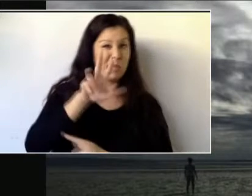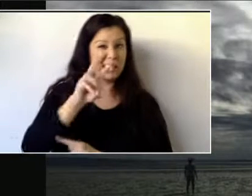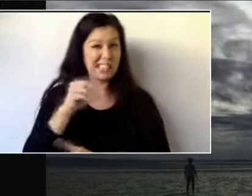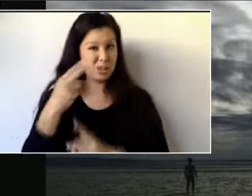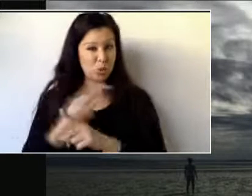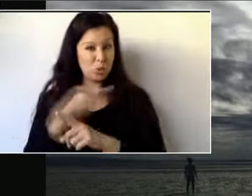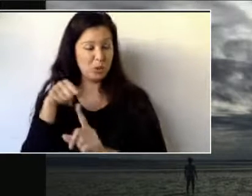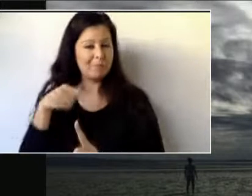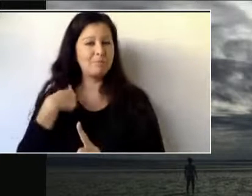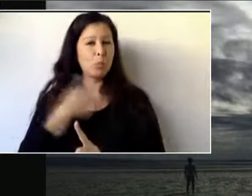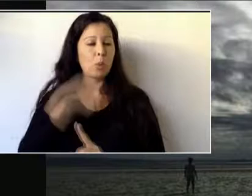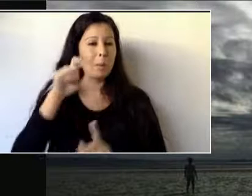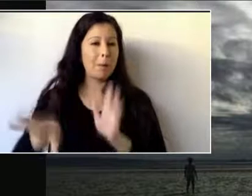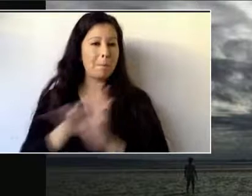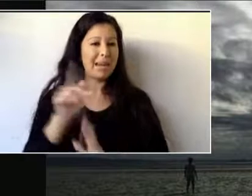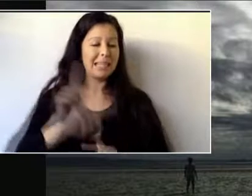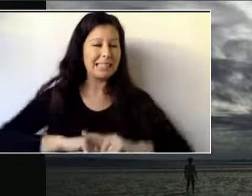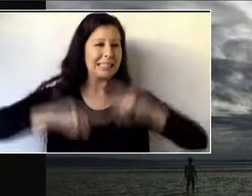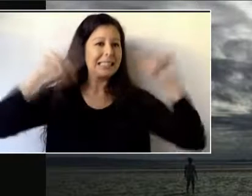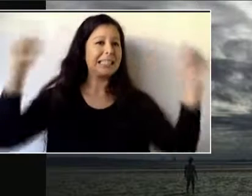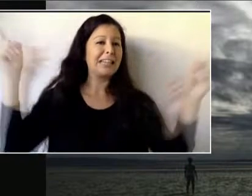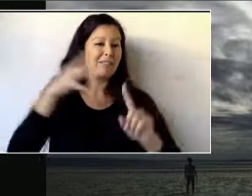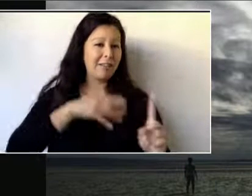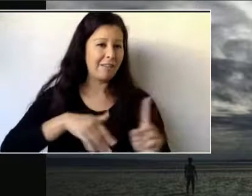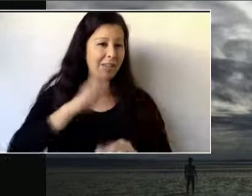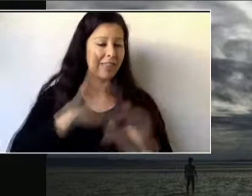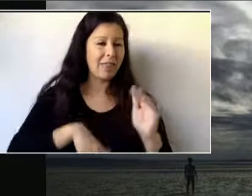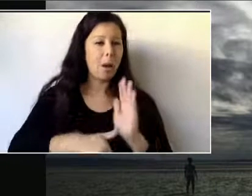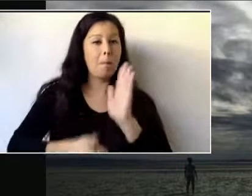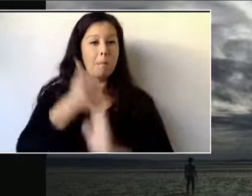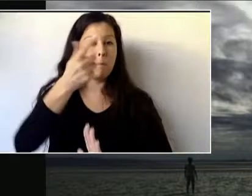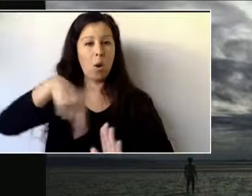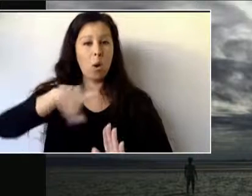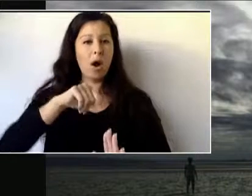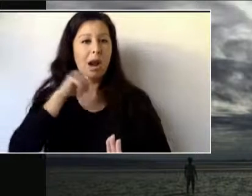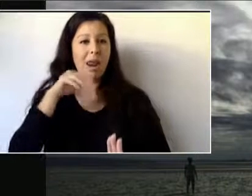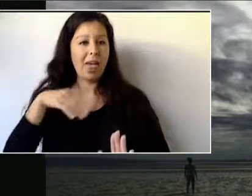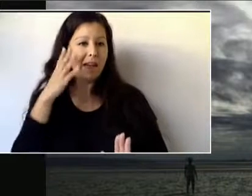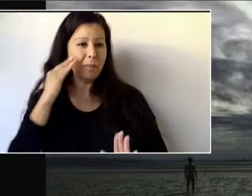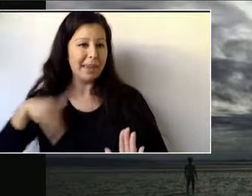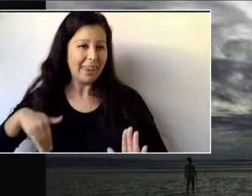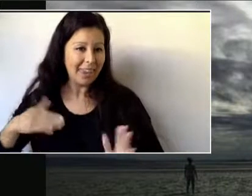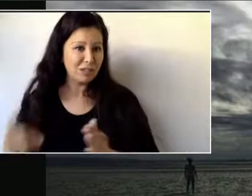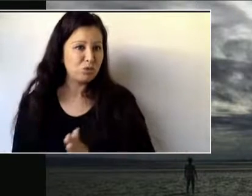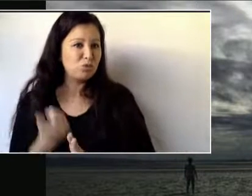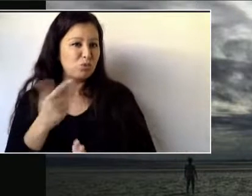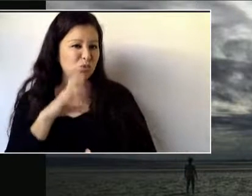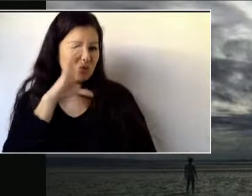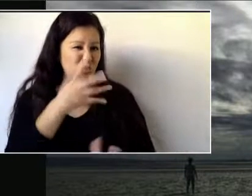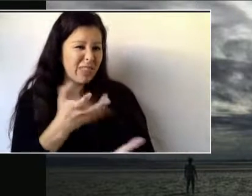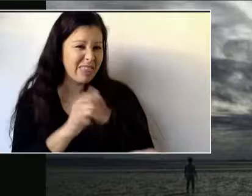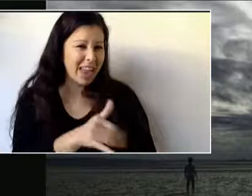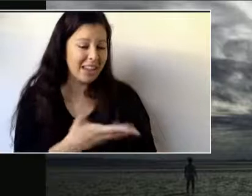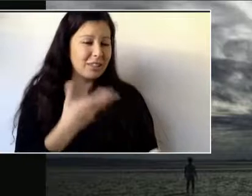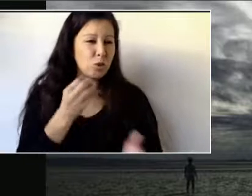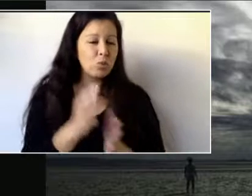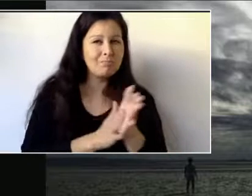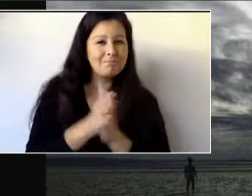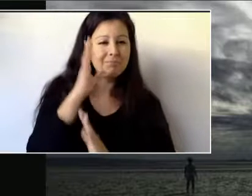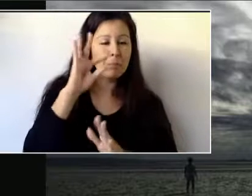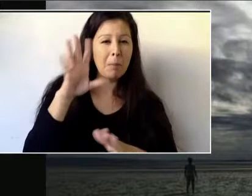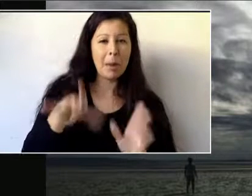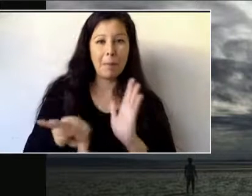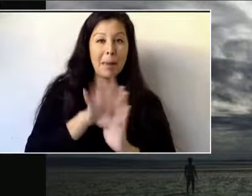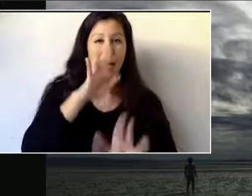like a very different environment that most people have not experienced. So we're like, okay, let's choose the middle of the